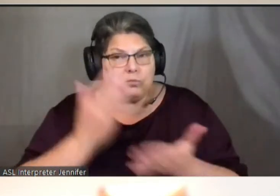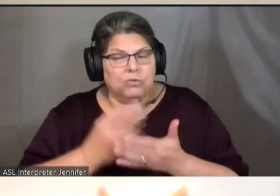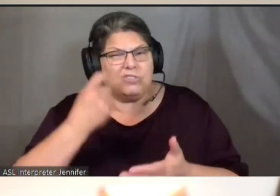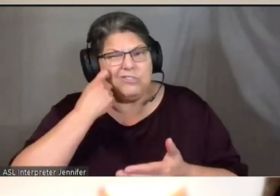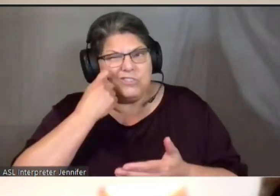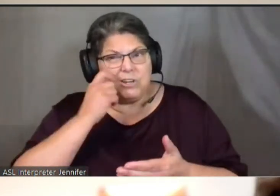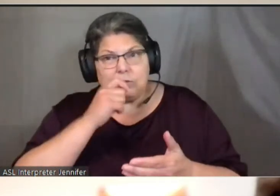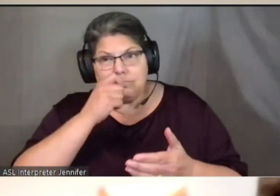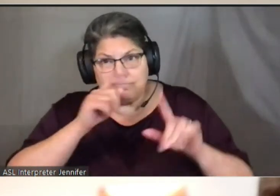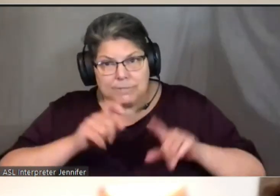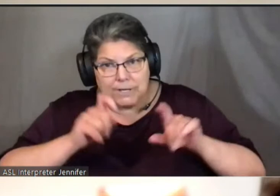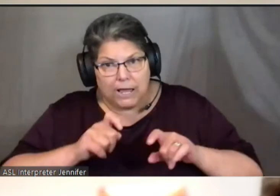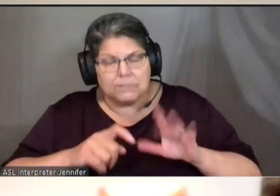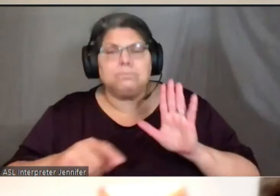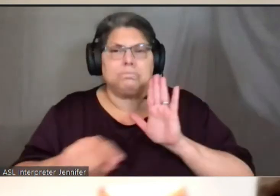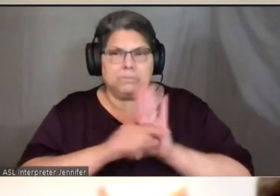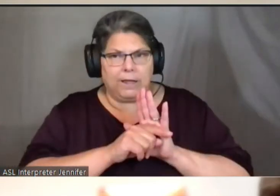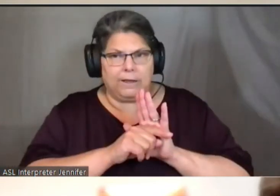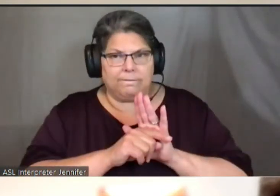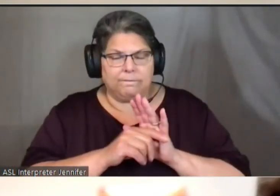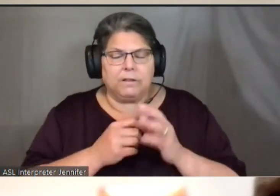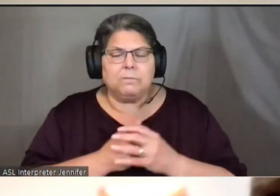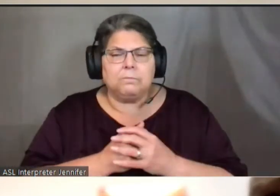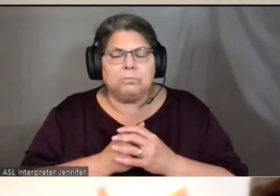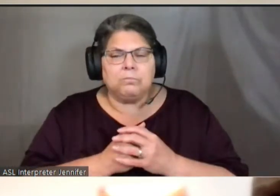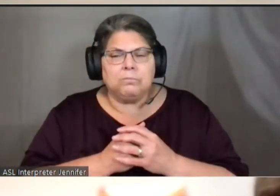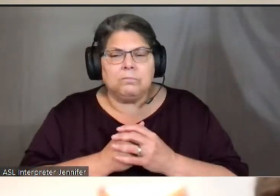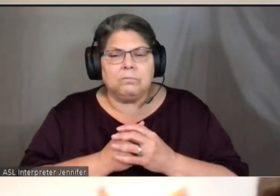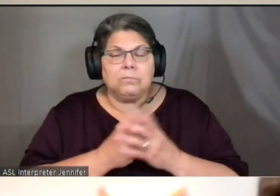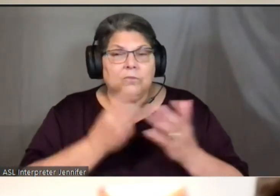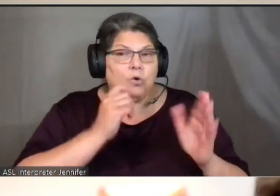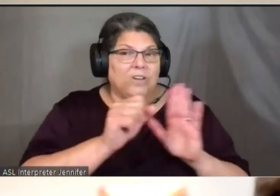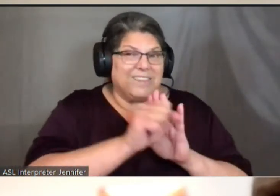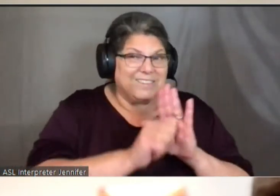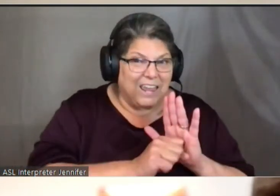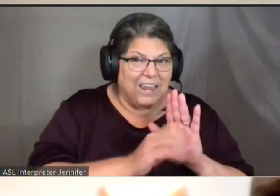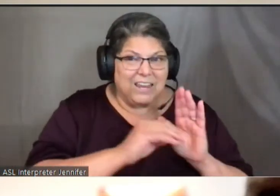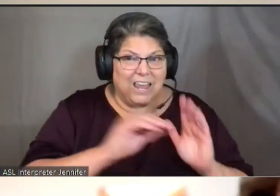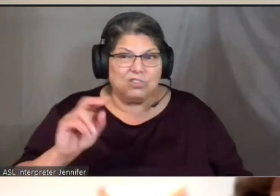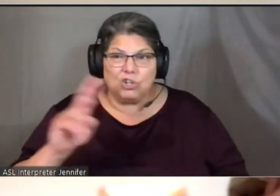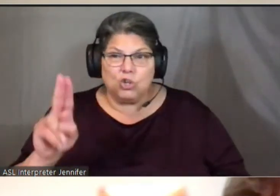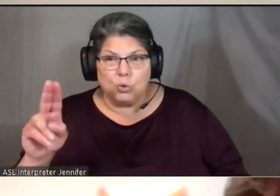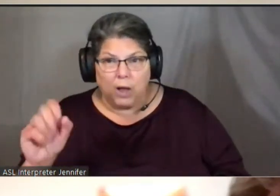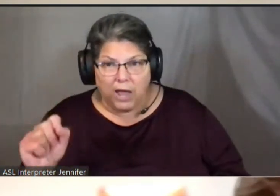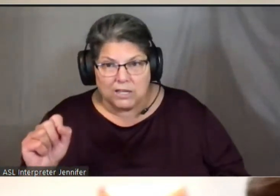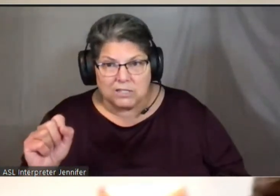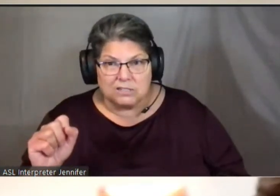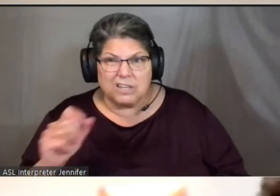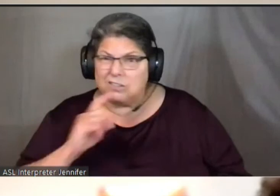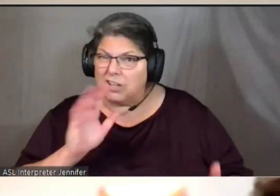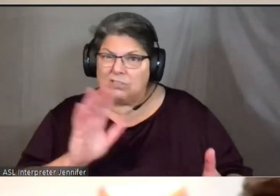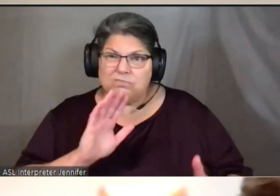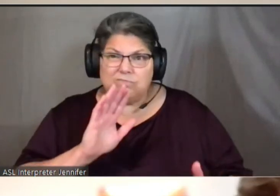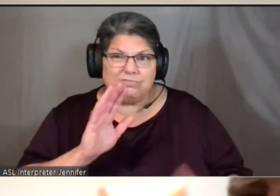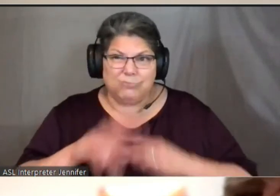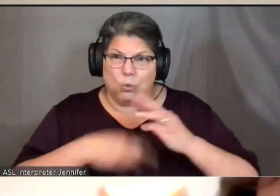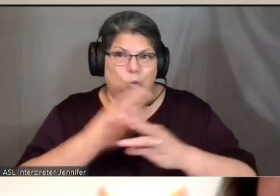test. There is in the state and in the country and internationally